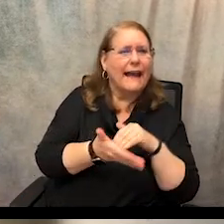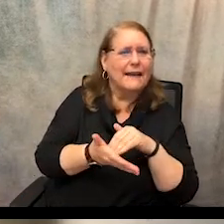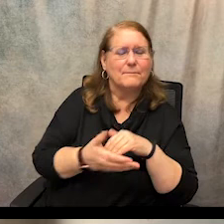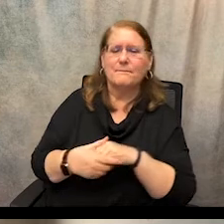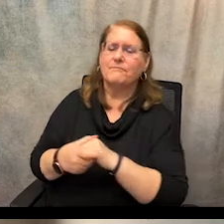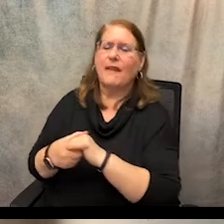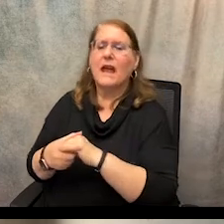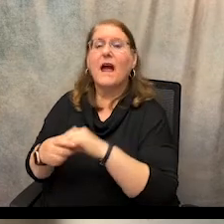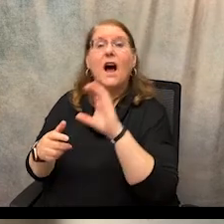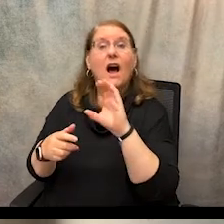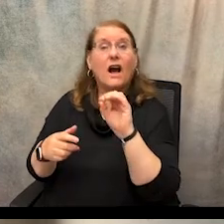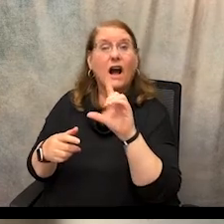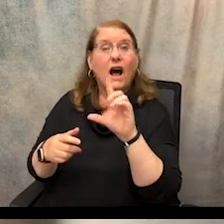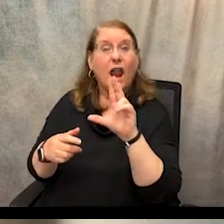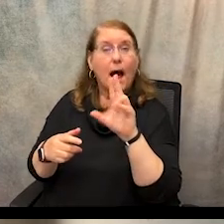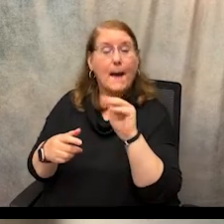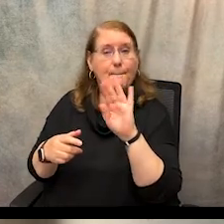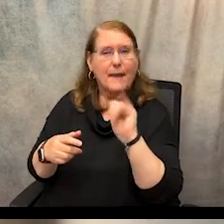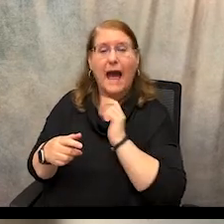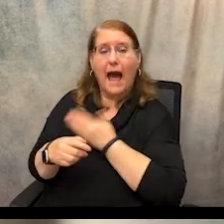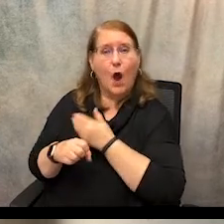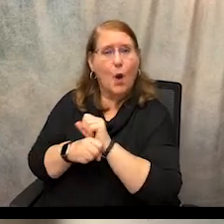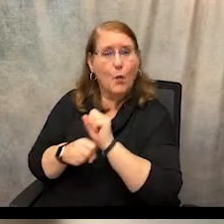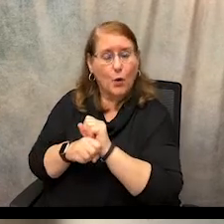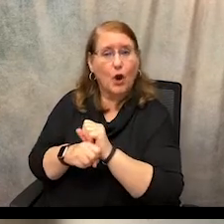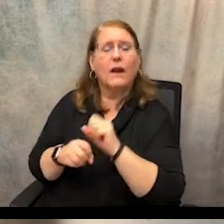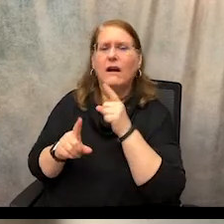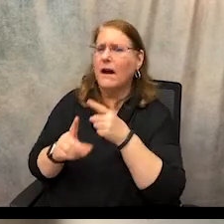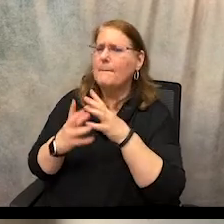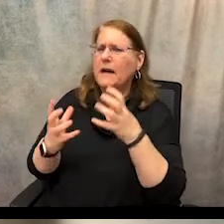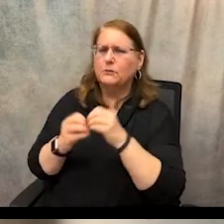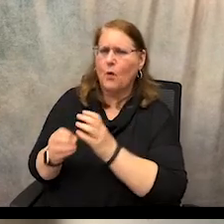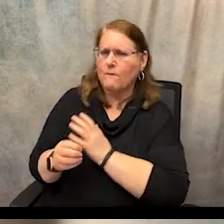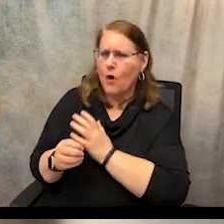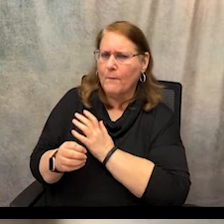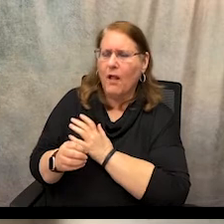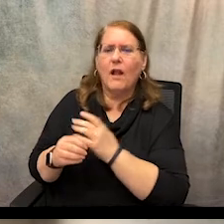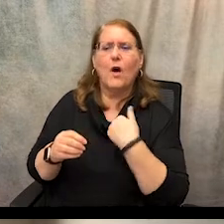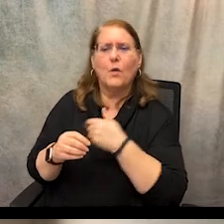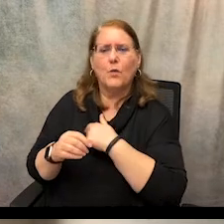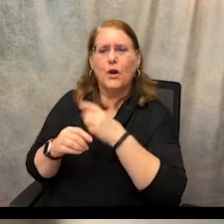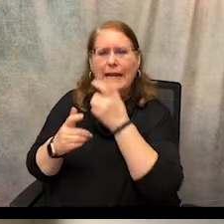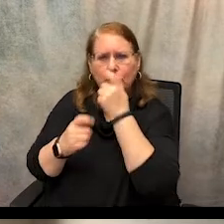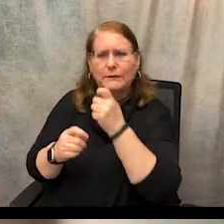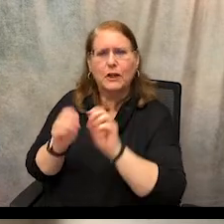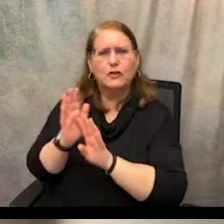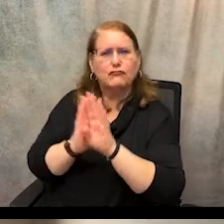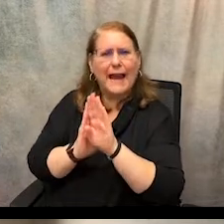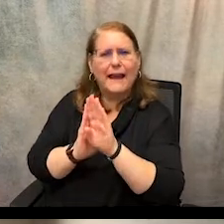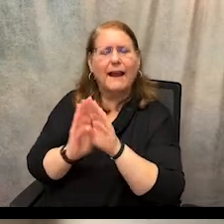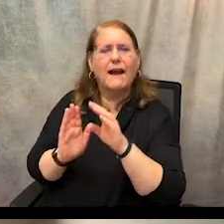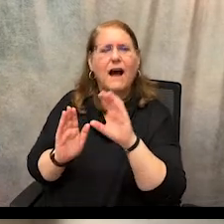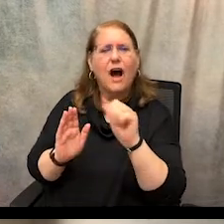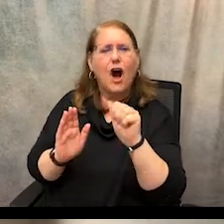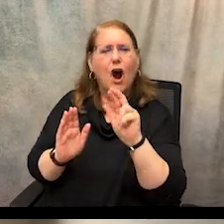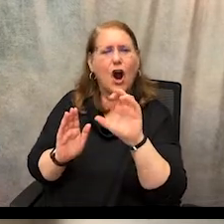Columbia is much more formal. We're interested in creating an archive that is quite large,